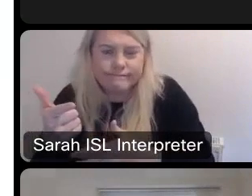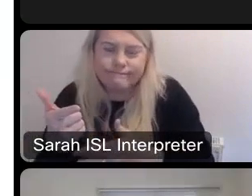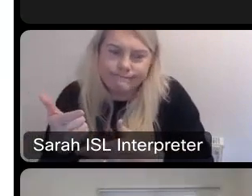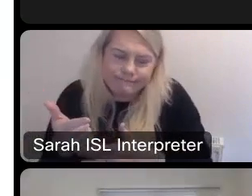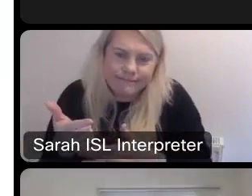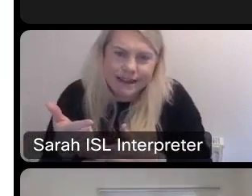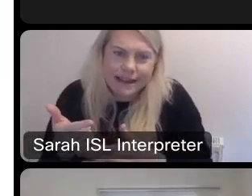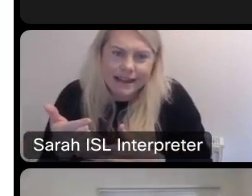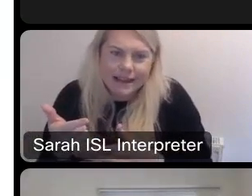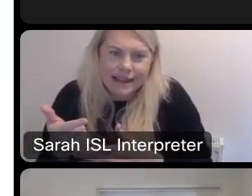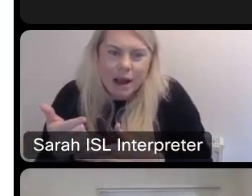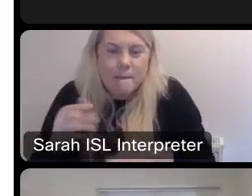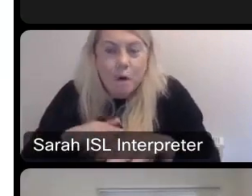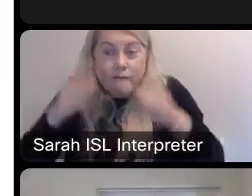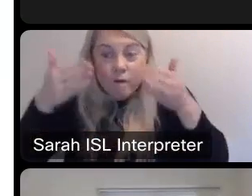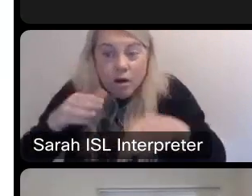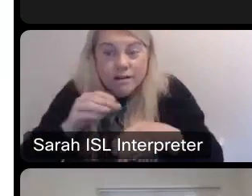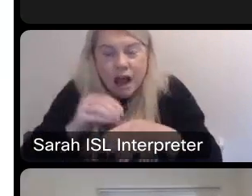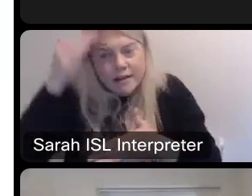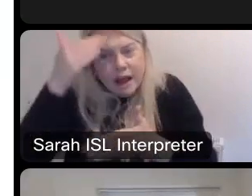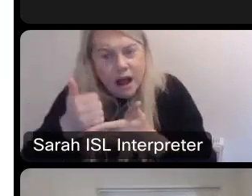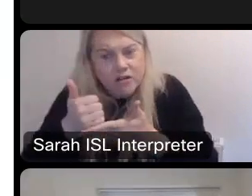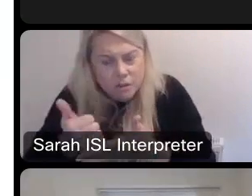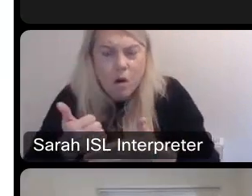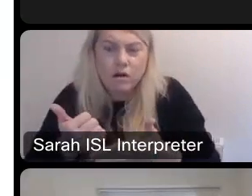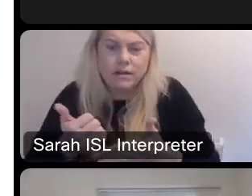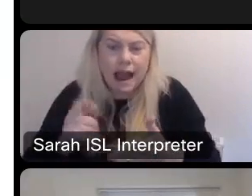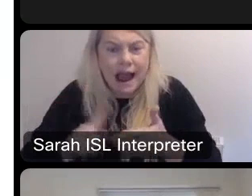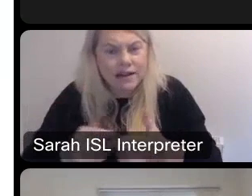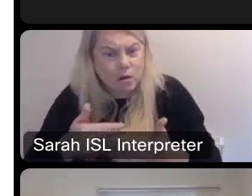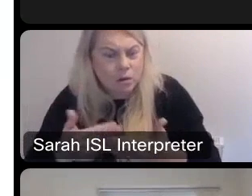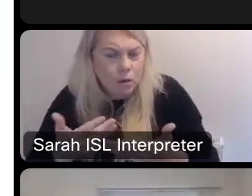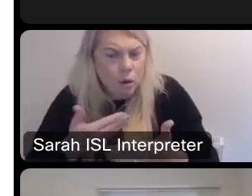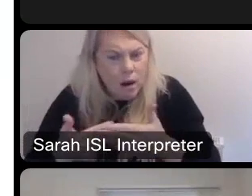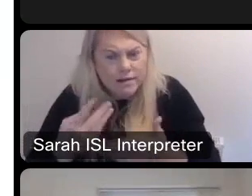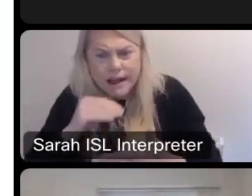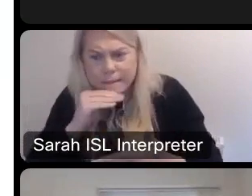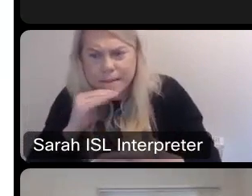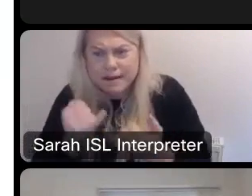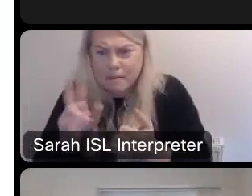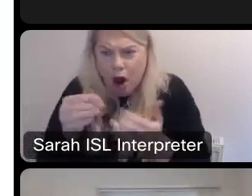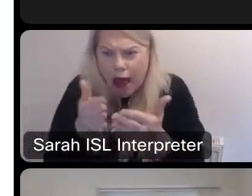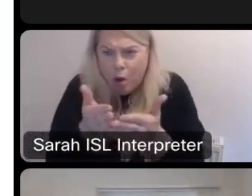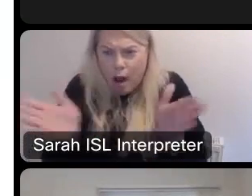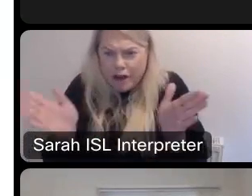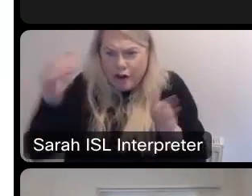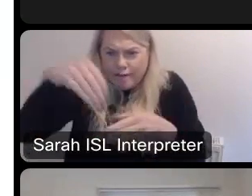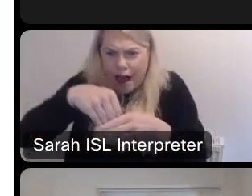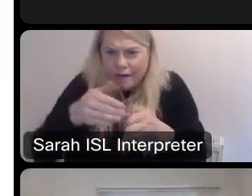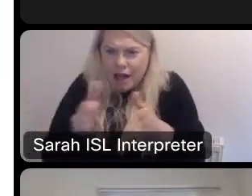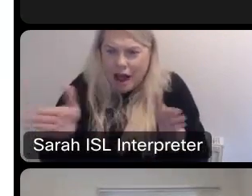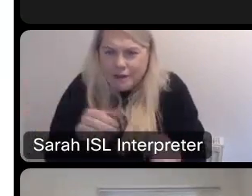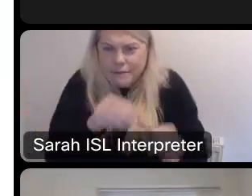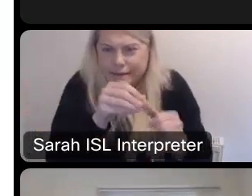stronger a focus on psychological support and what that might look like, because it's a wider sphere or a wider spectrum.